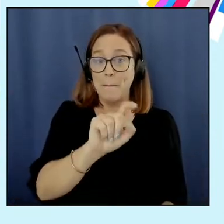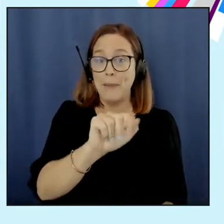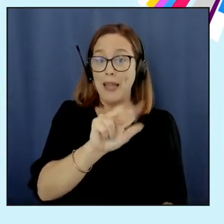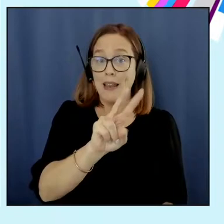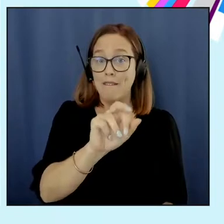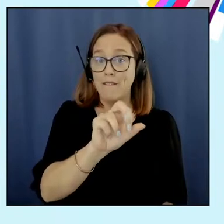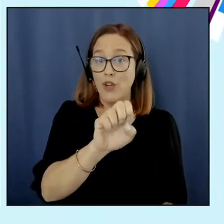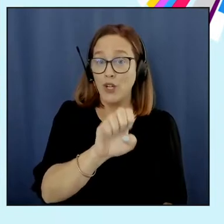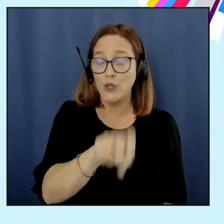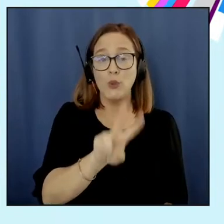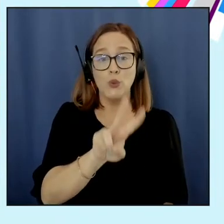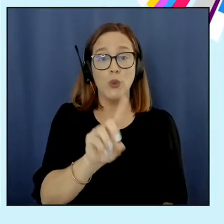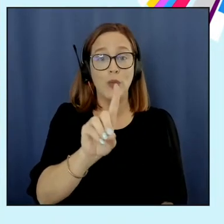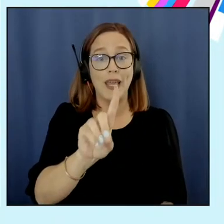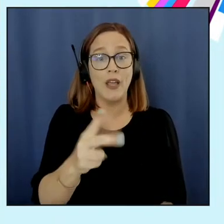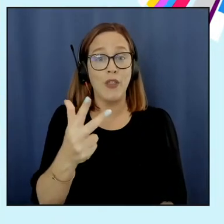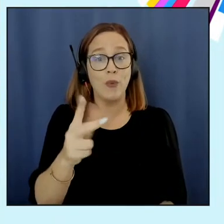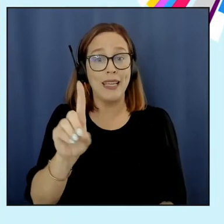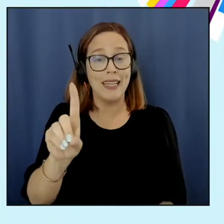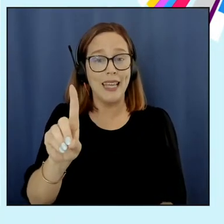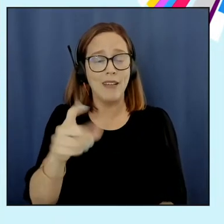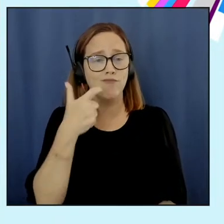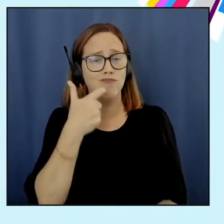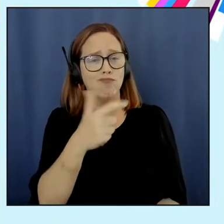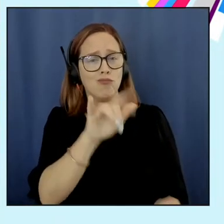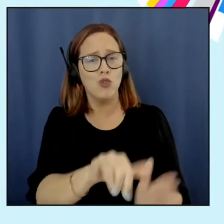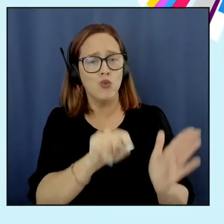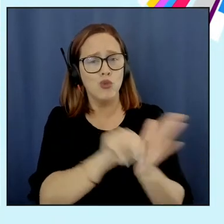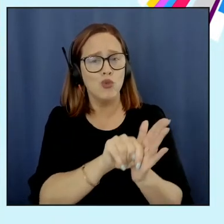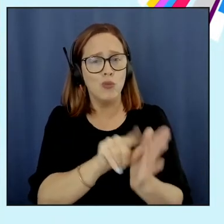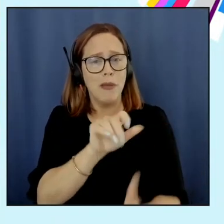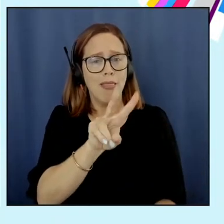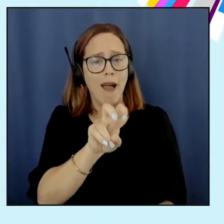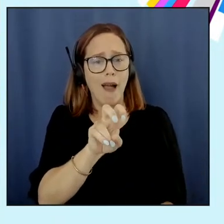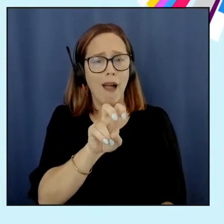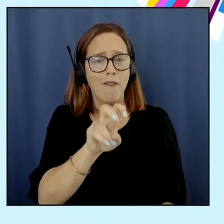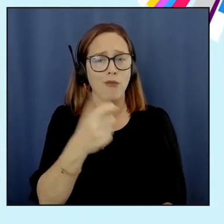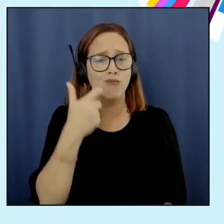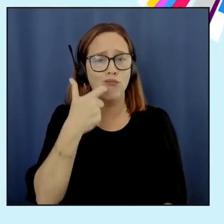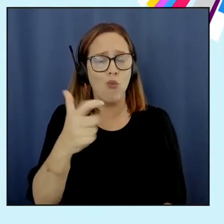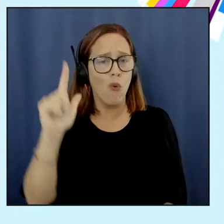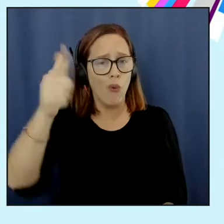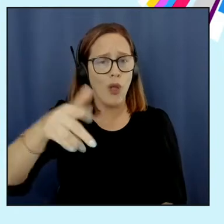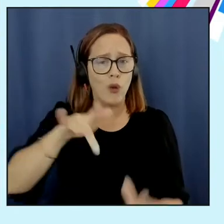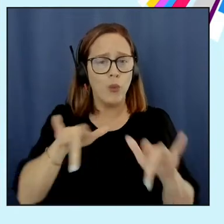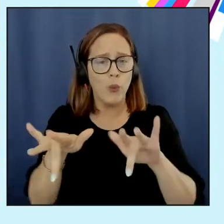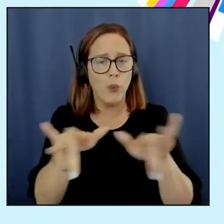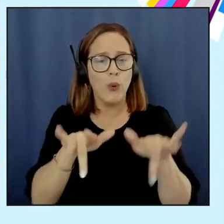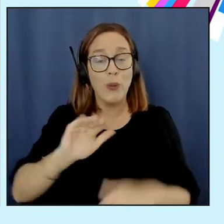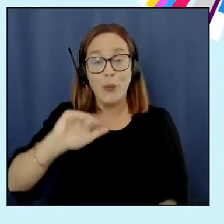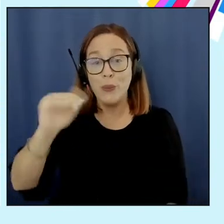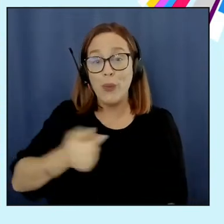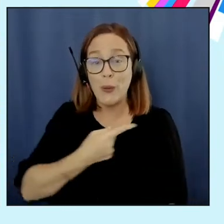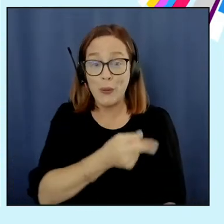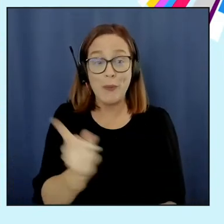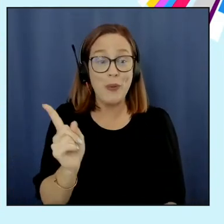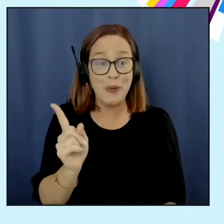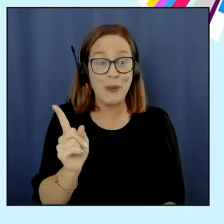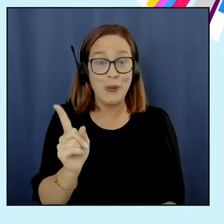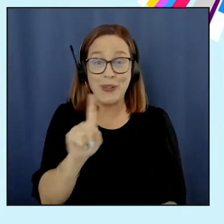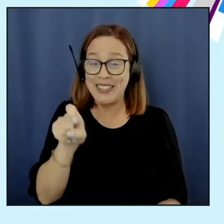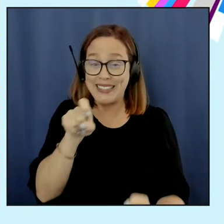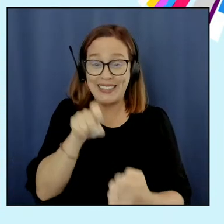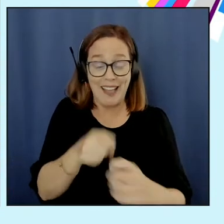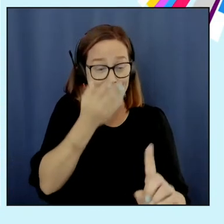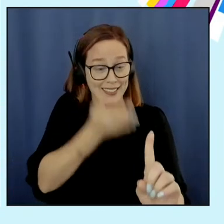3D, watching on YouTube live or watching the recording. We welcome you exactly as you